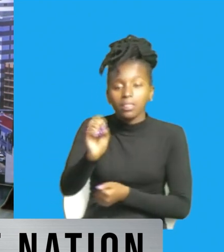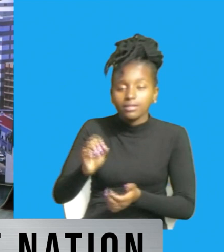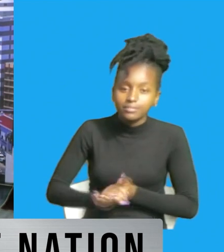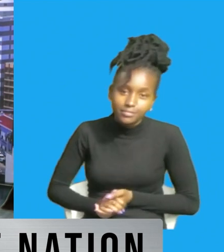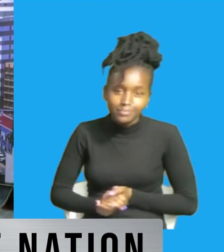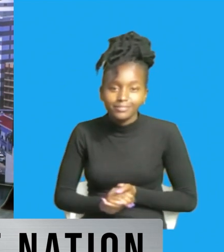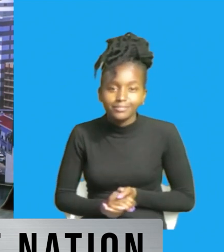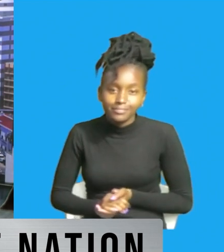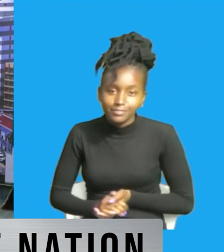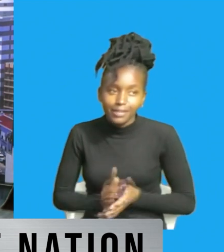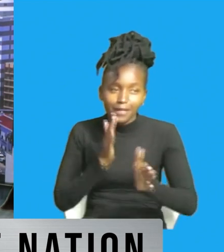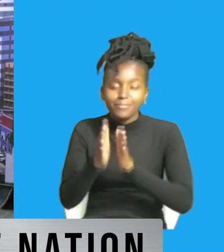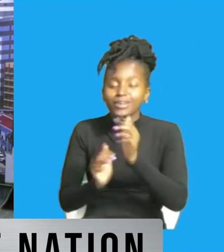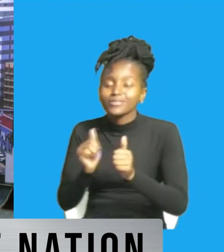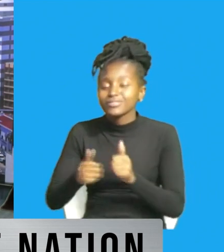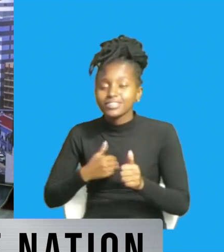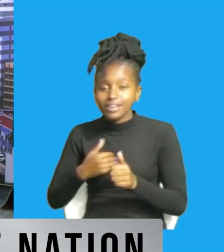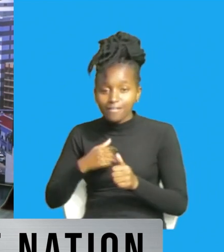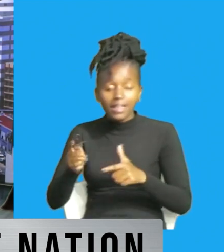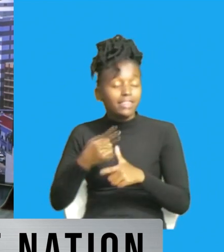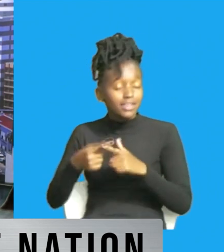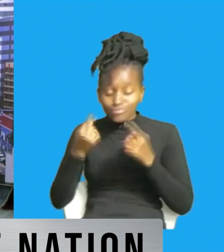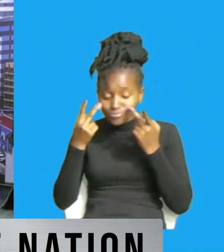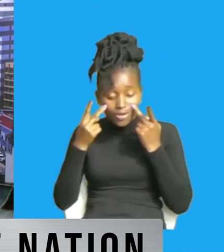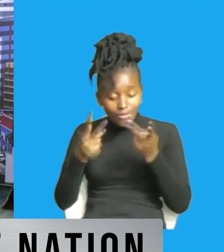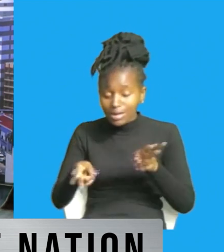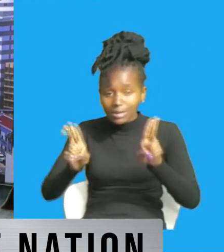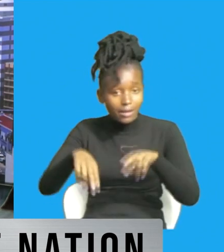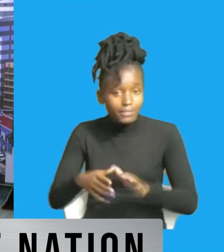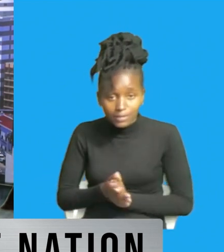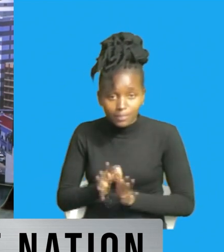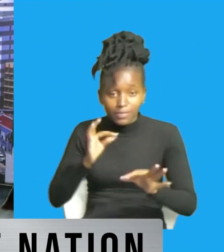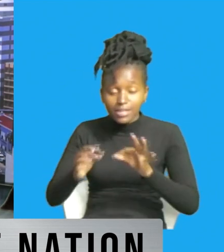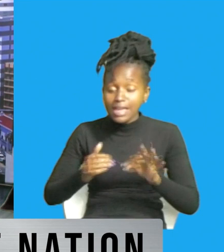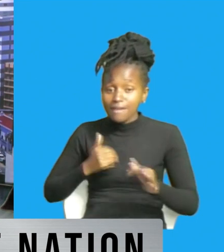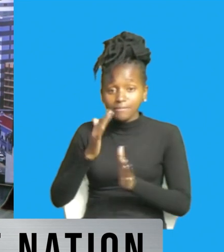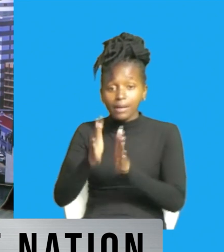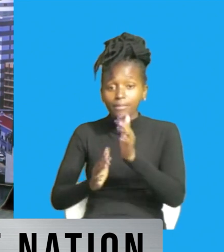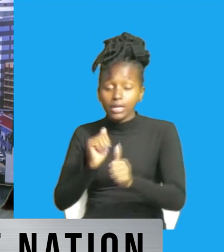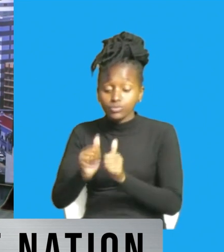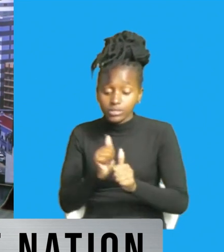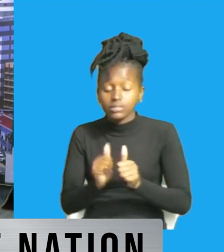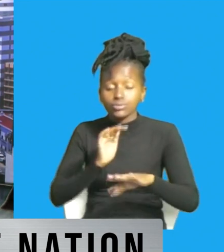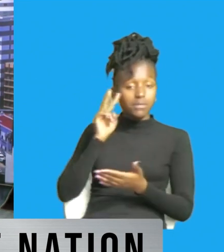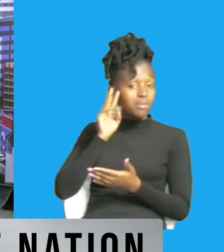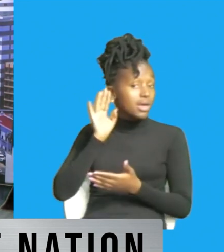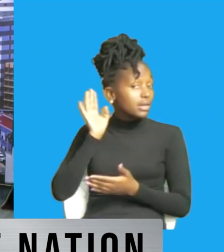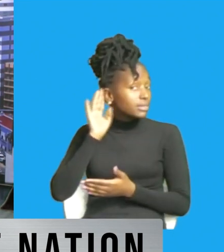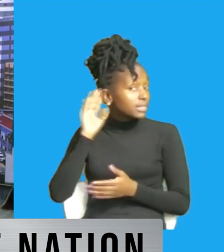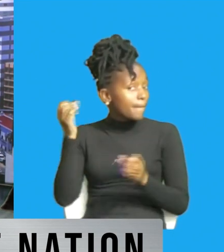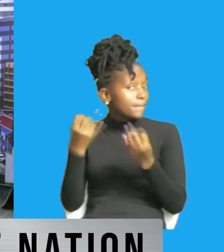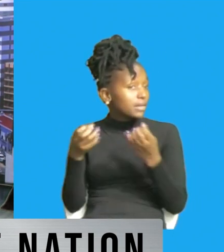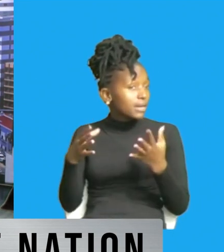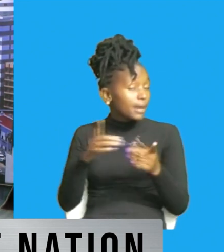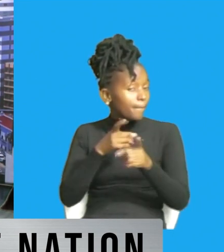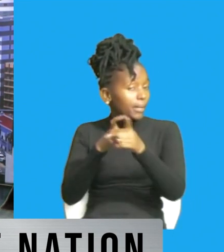Those plans are what we want to see. If you have a plan, and you give us a plan that makes sense, that tunaona mambo coming up, and